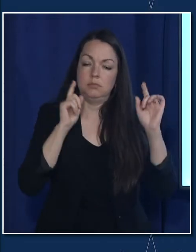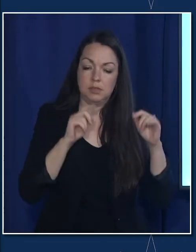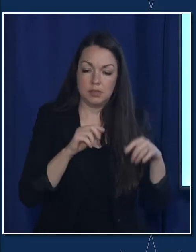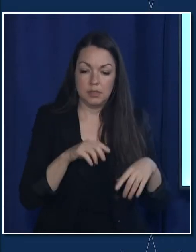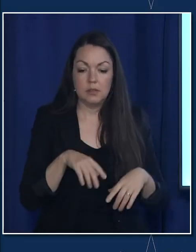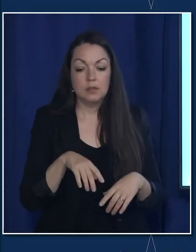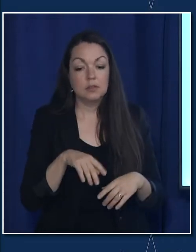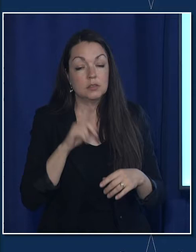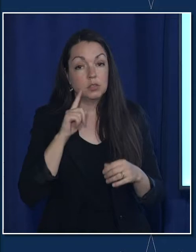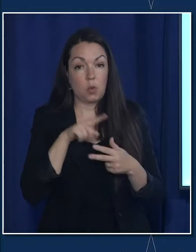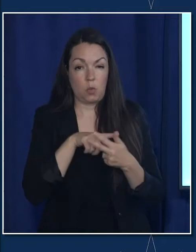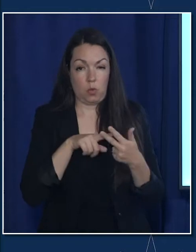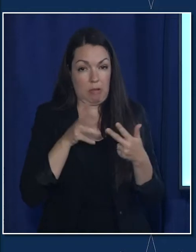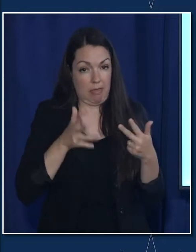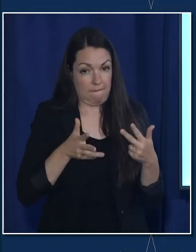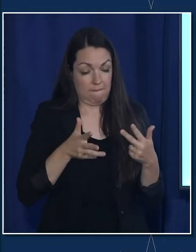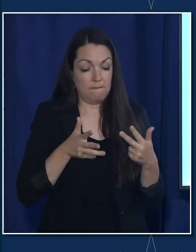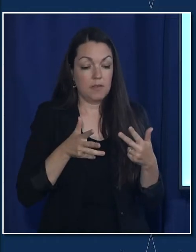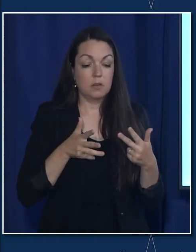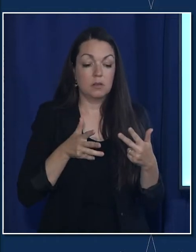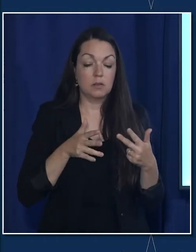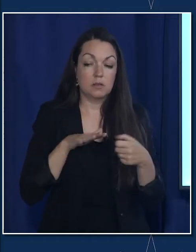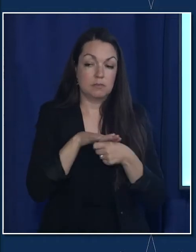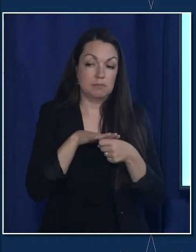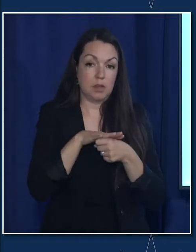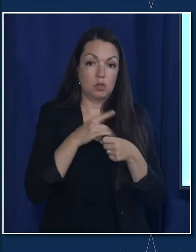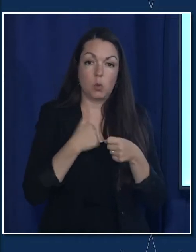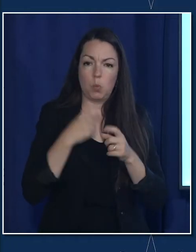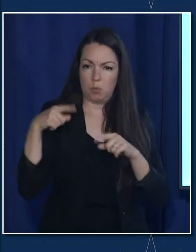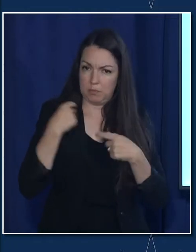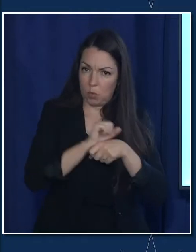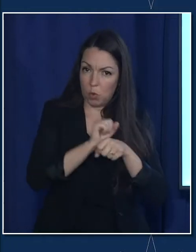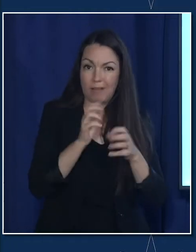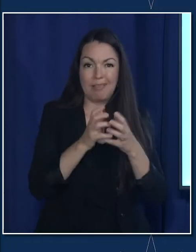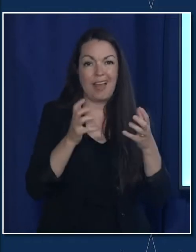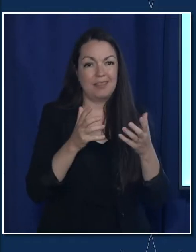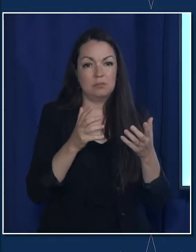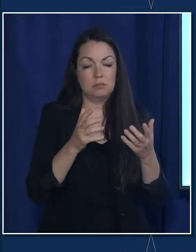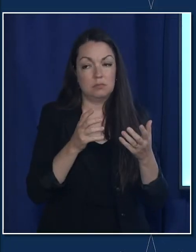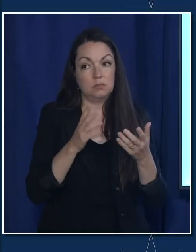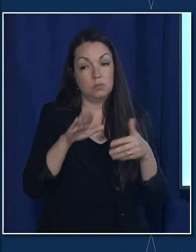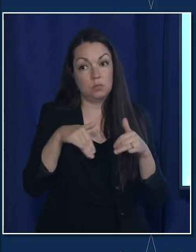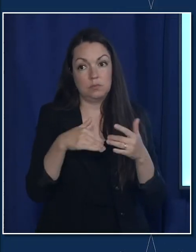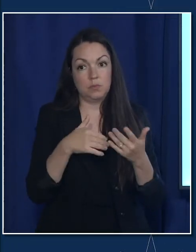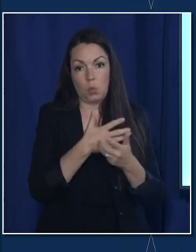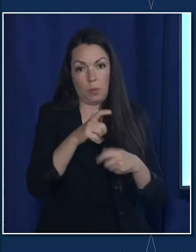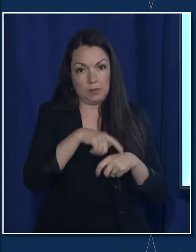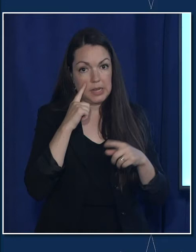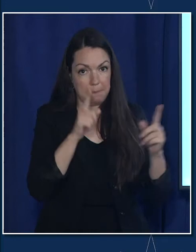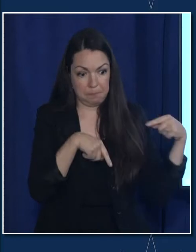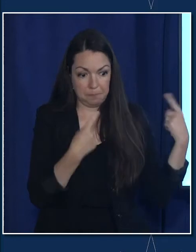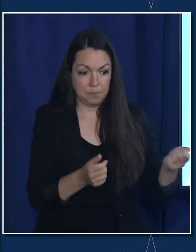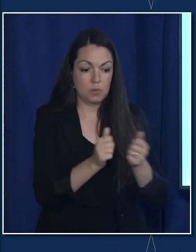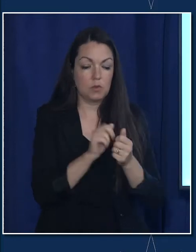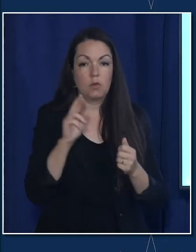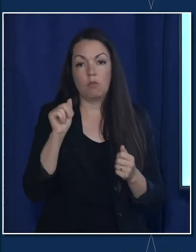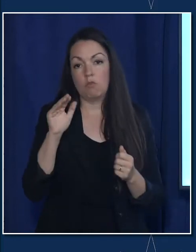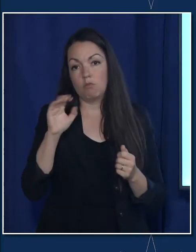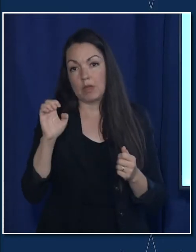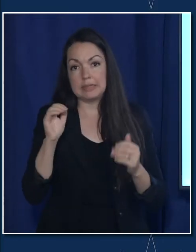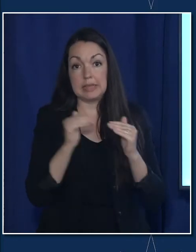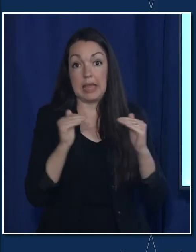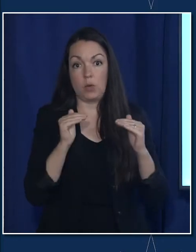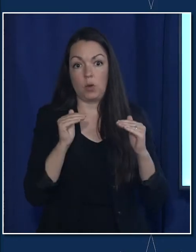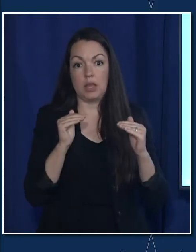zip codes, I think and we've been working a lot, all along with our Race Equity Rapid Response team